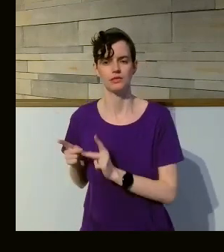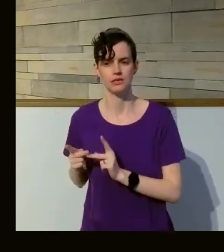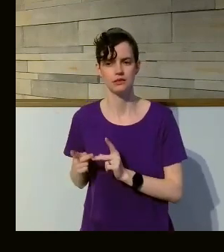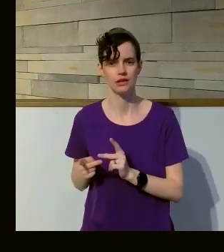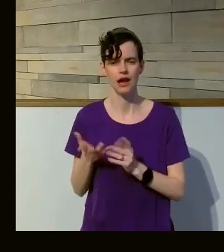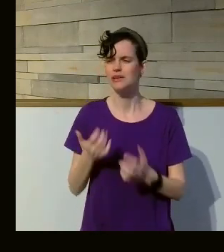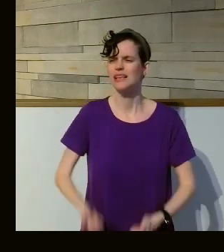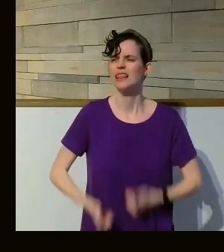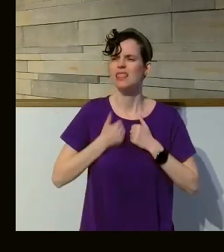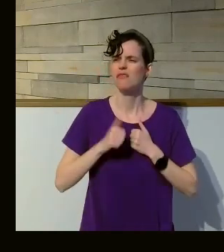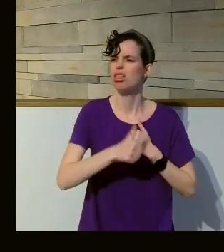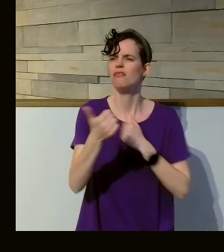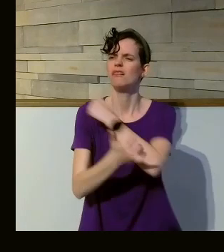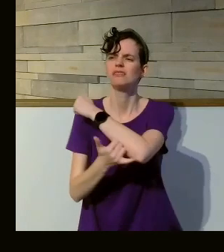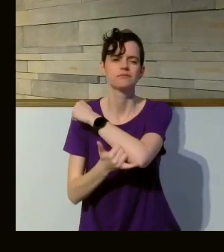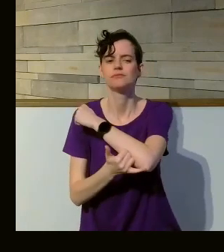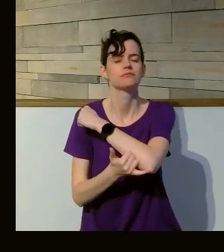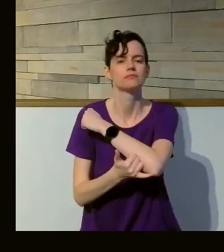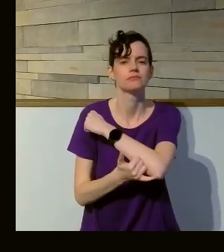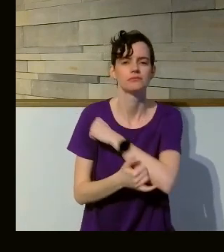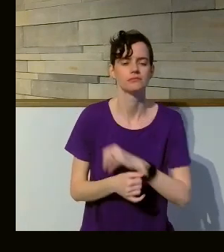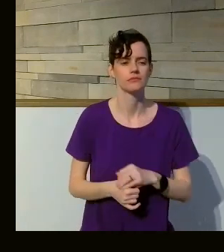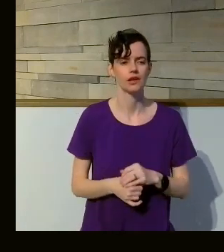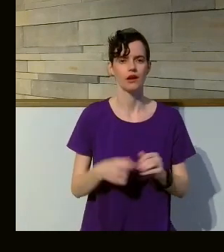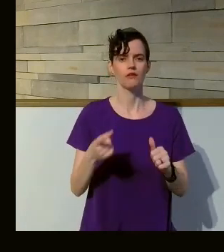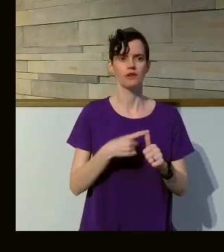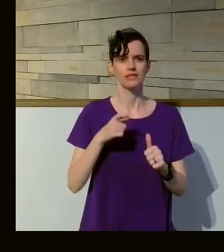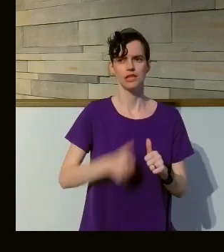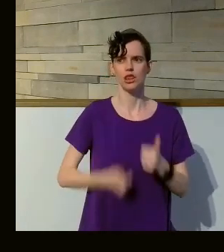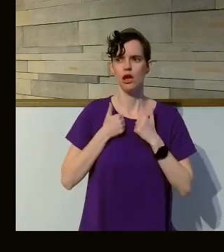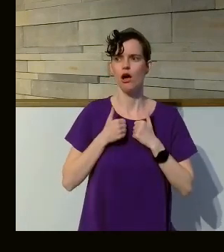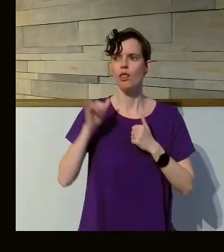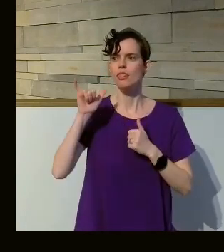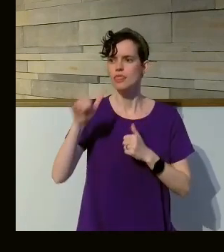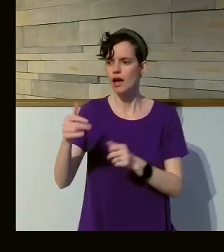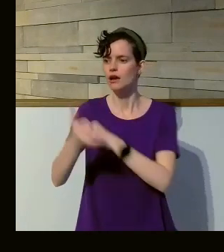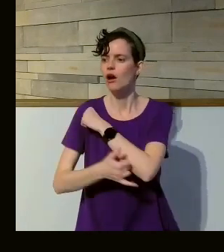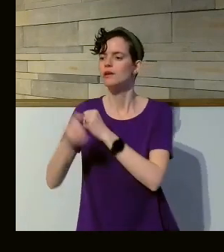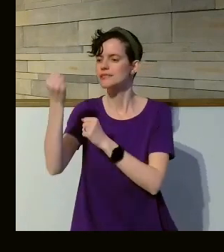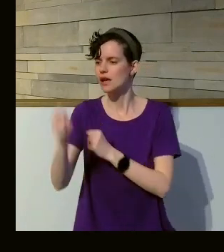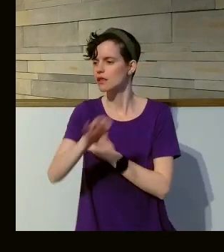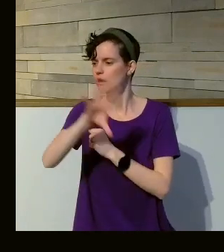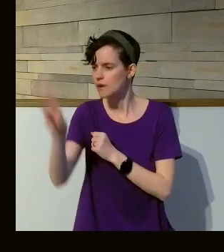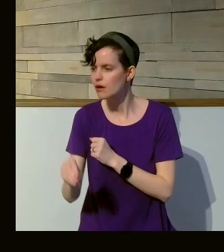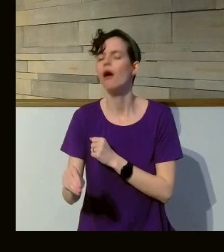want to live in Paraguay, all right? Yeah, that's what I want to do. First, I have to learn where it is. It's in South America somewhere, right?